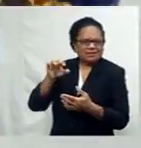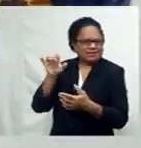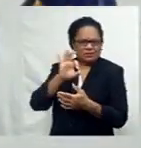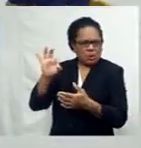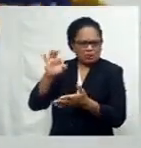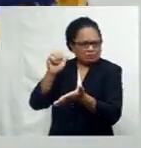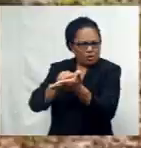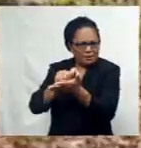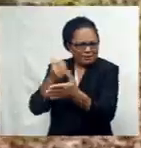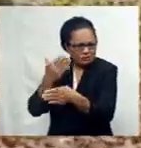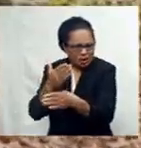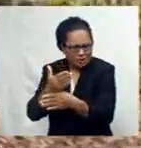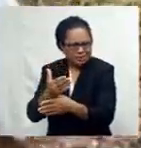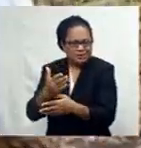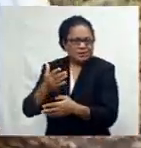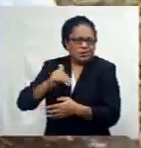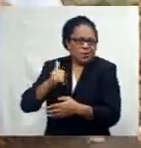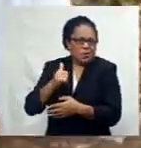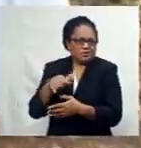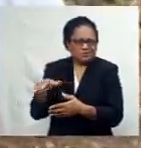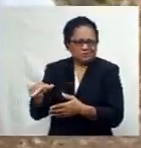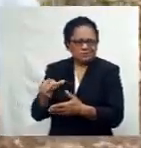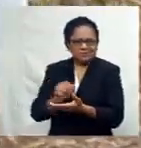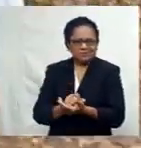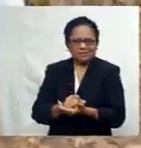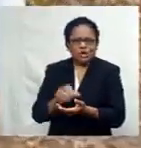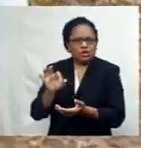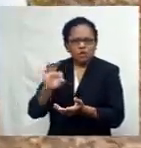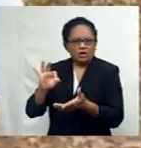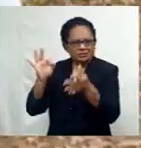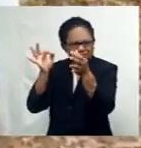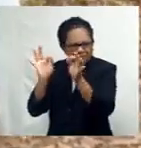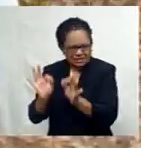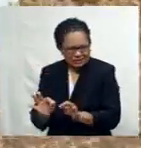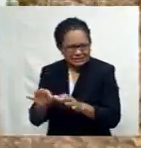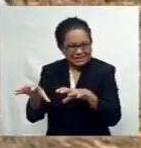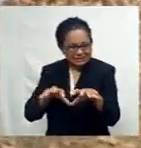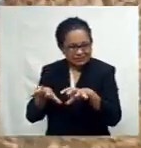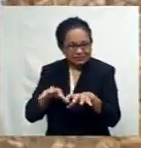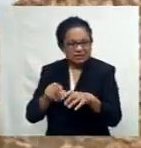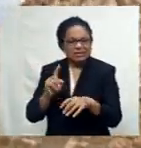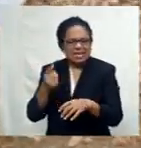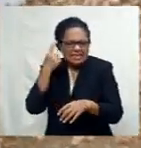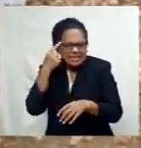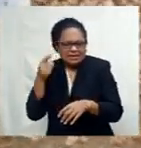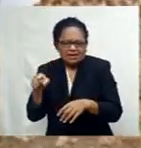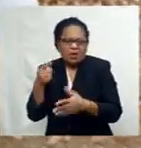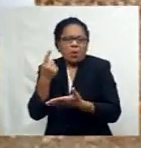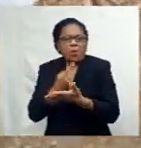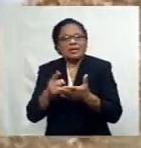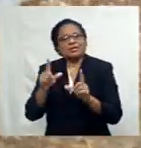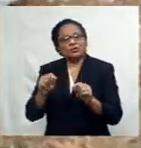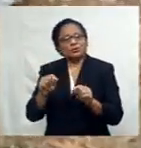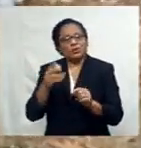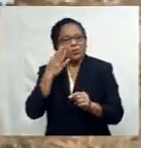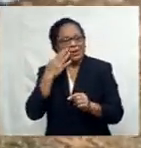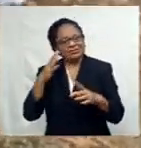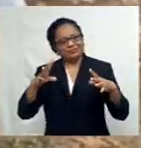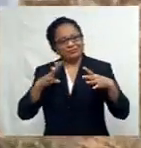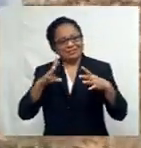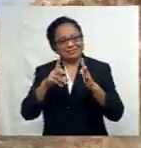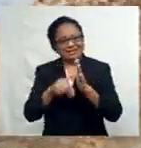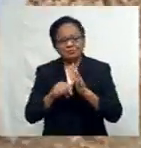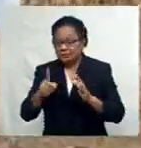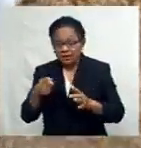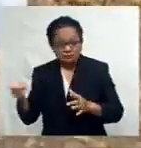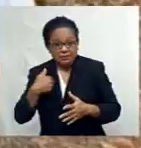as a passion, but instead as a extracurricular activity, which is not so important. But dance is my